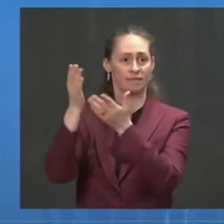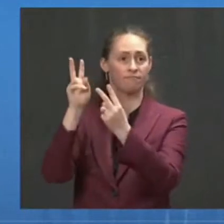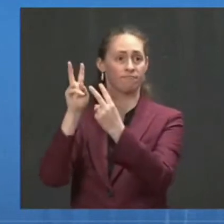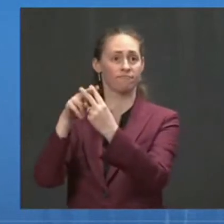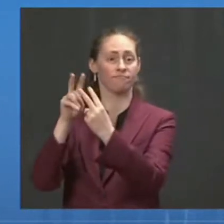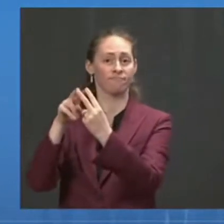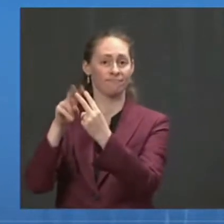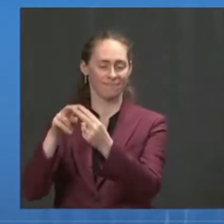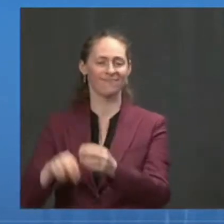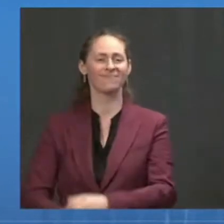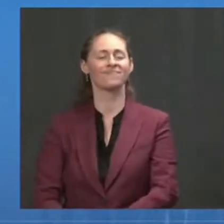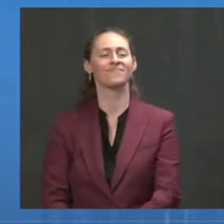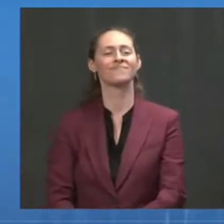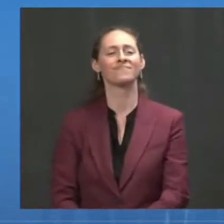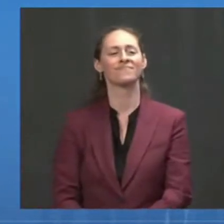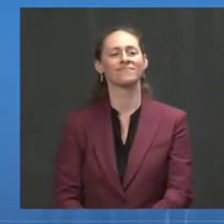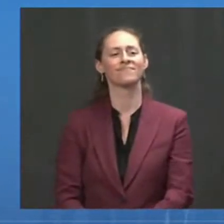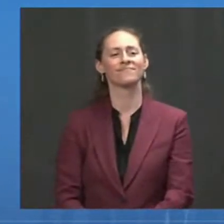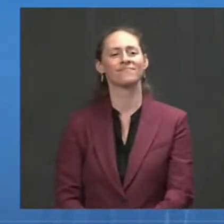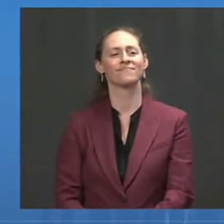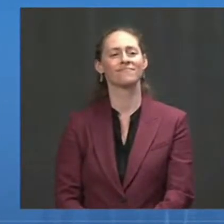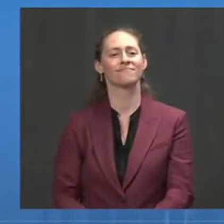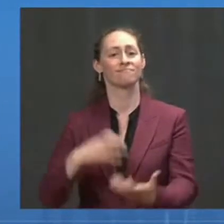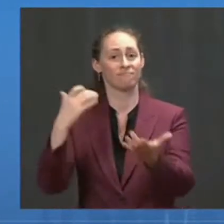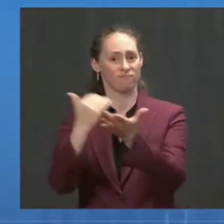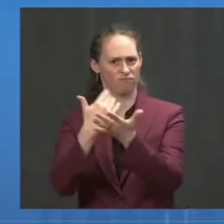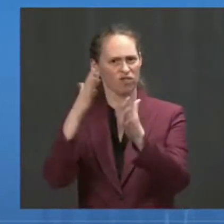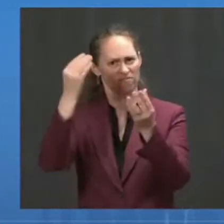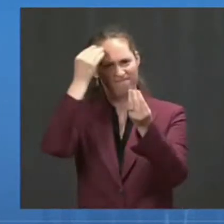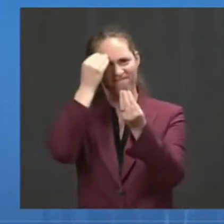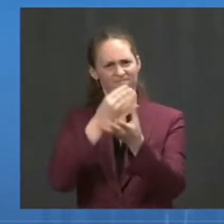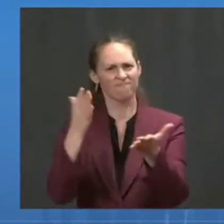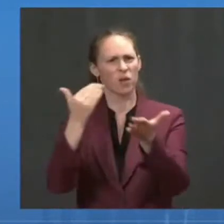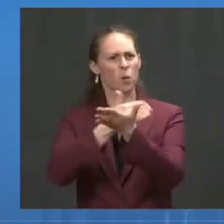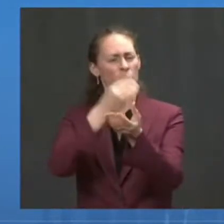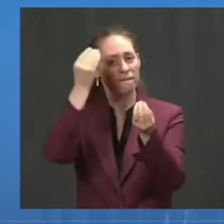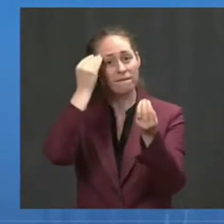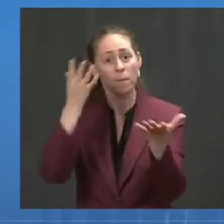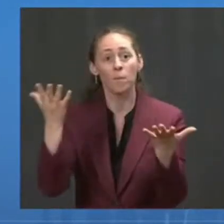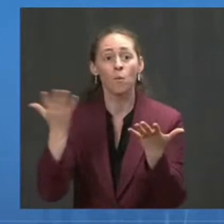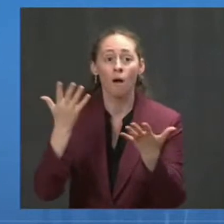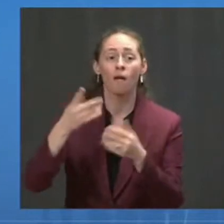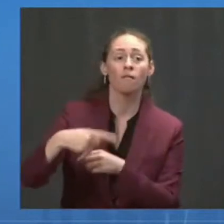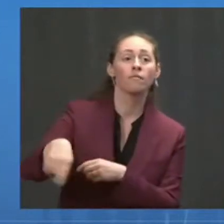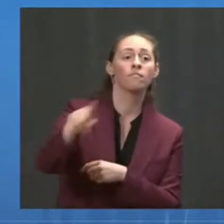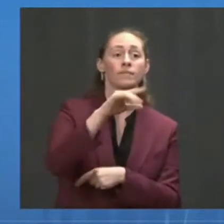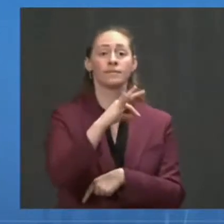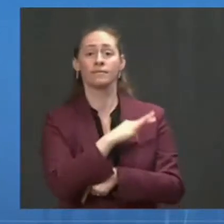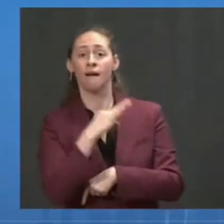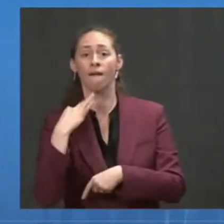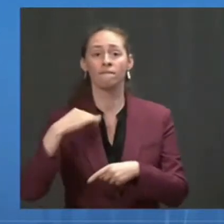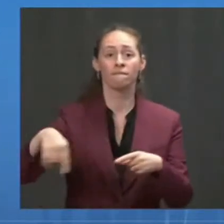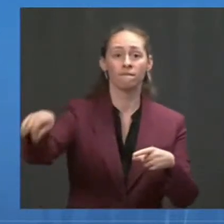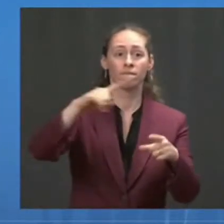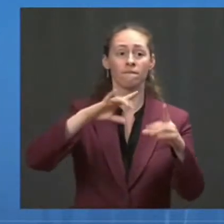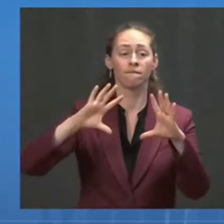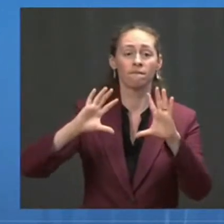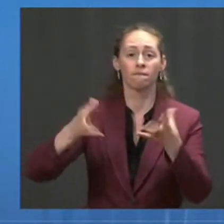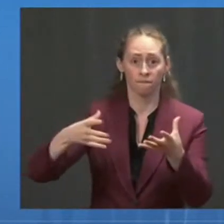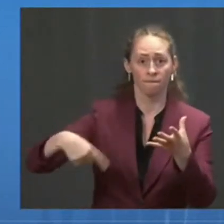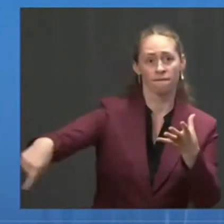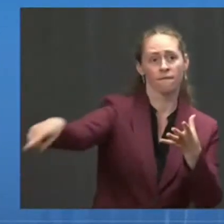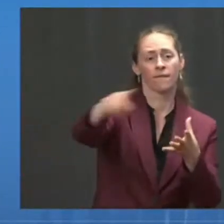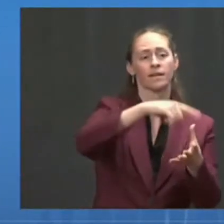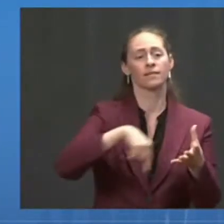All 350,000 VA healthcare personnel and all 25,000 HHS healthcare